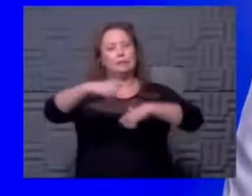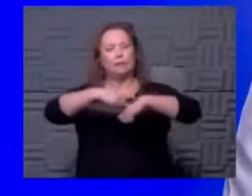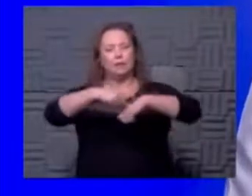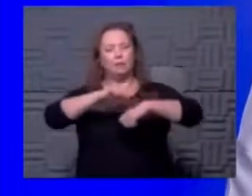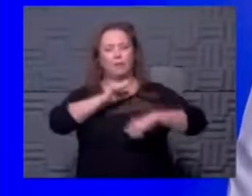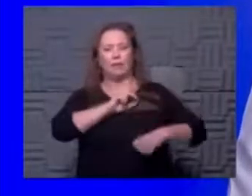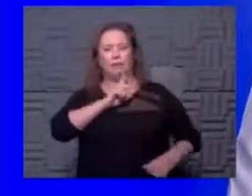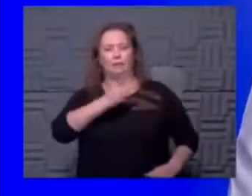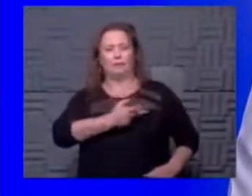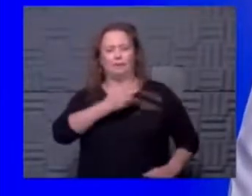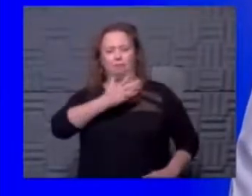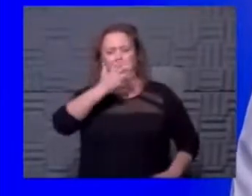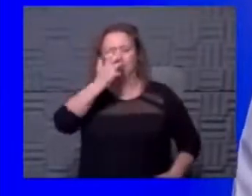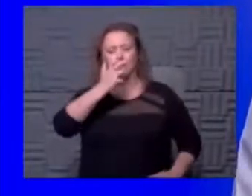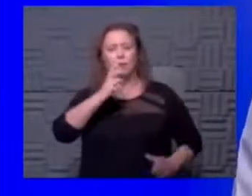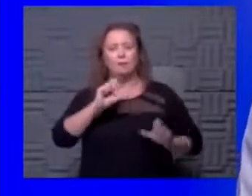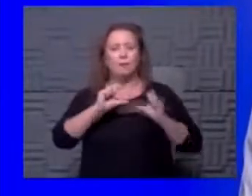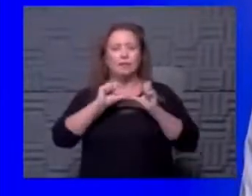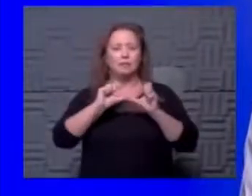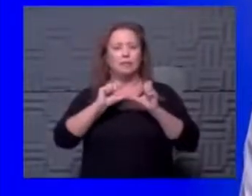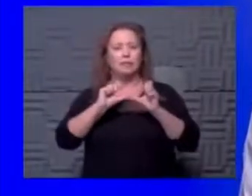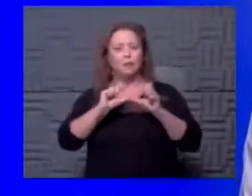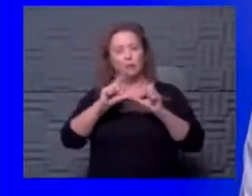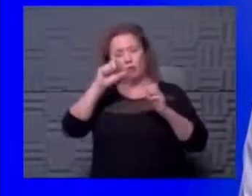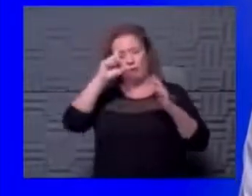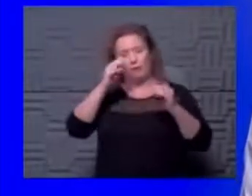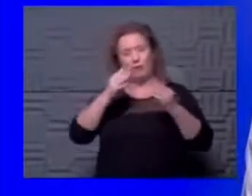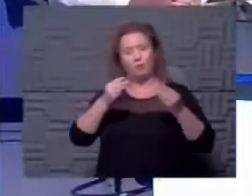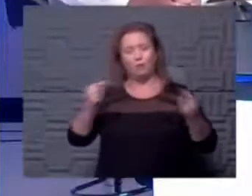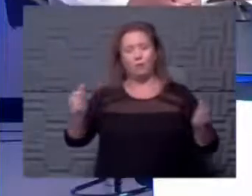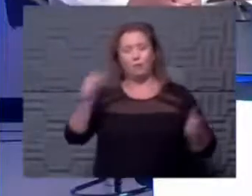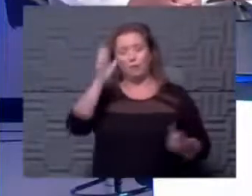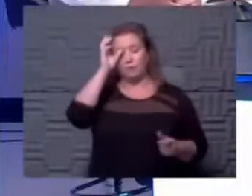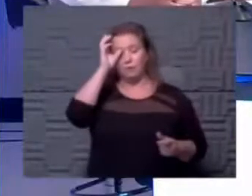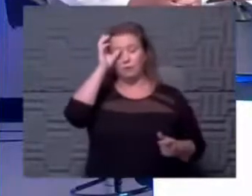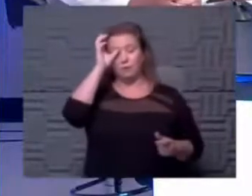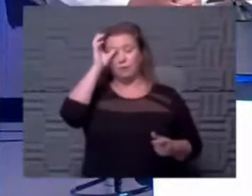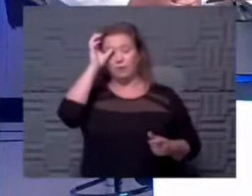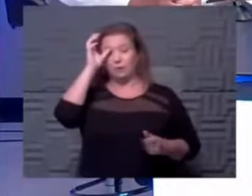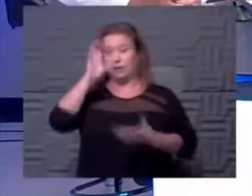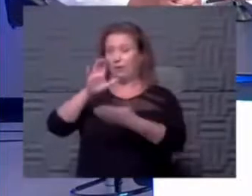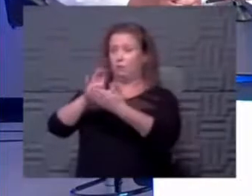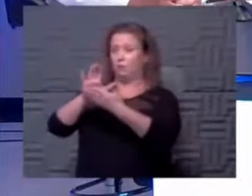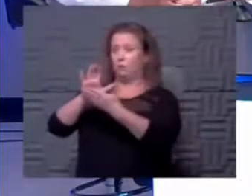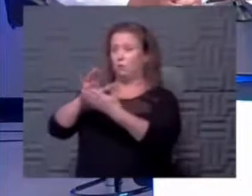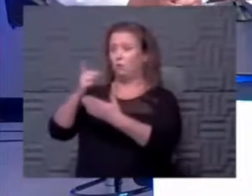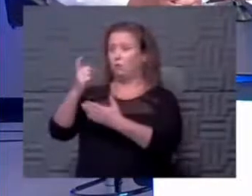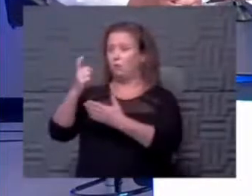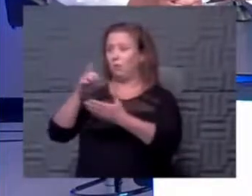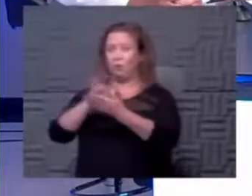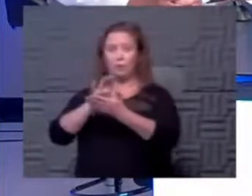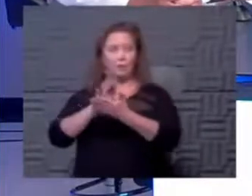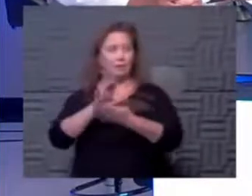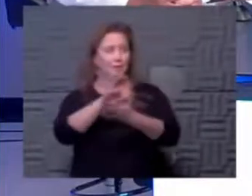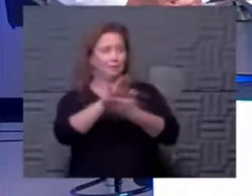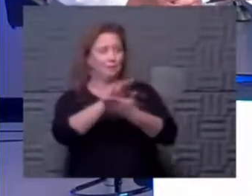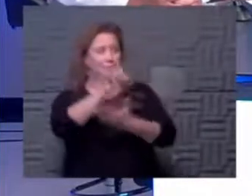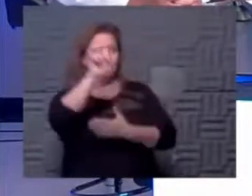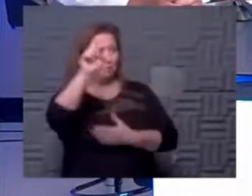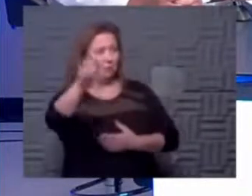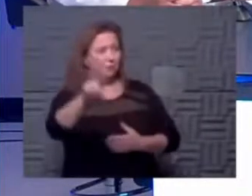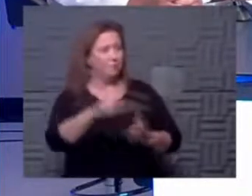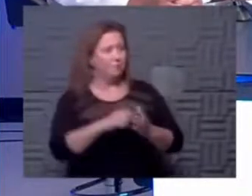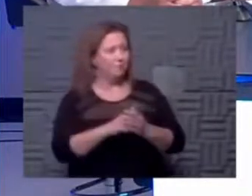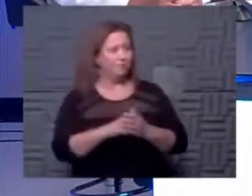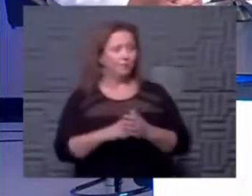disgruntled. But as we move through this, hopefully it will resolve. I got to squeeze a school question in. Okay. It wouldn't be a day without a school question. And